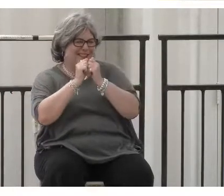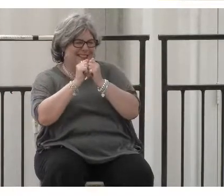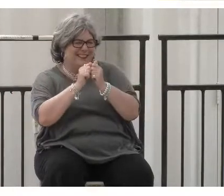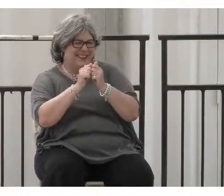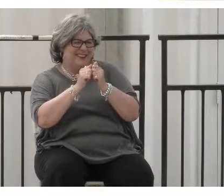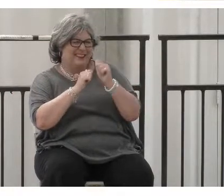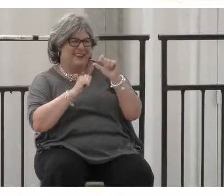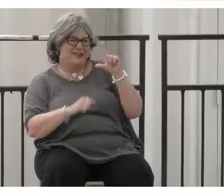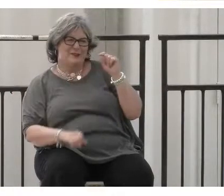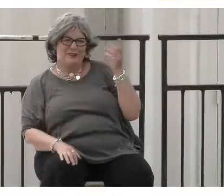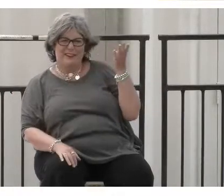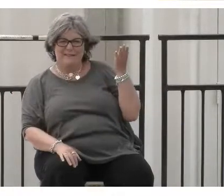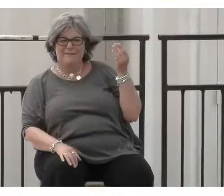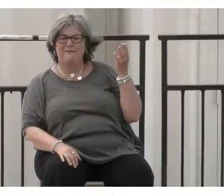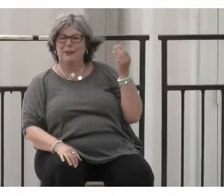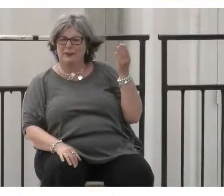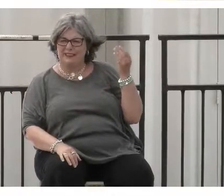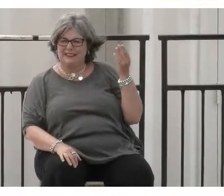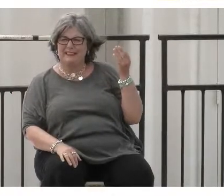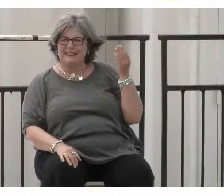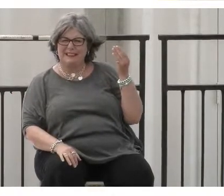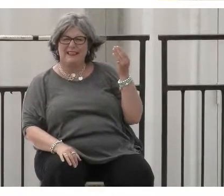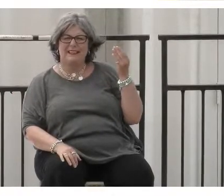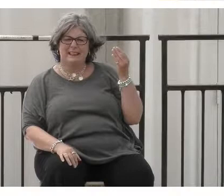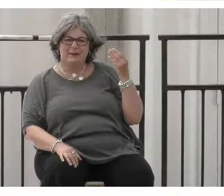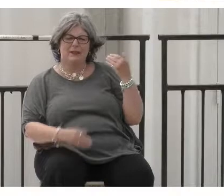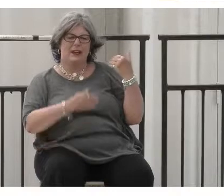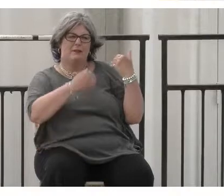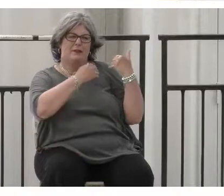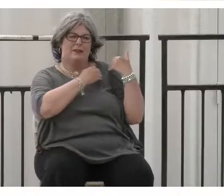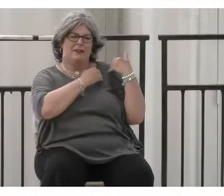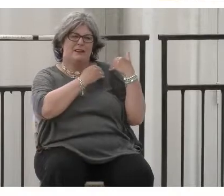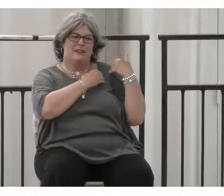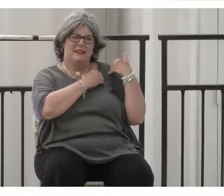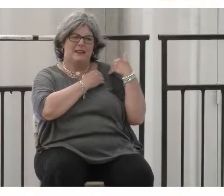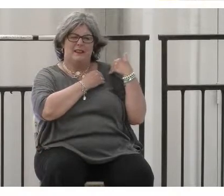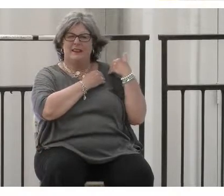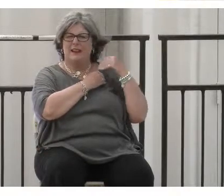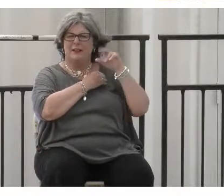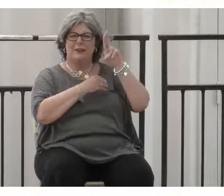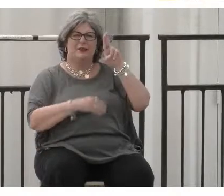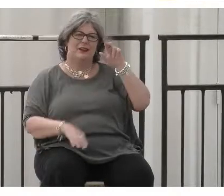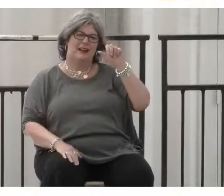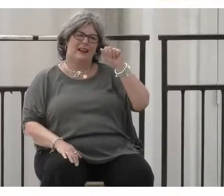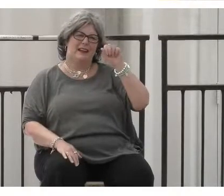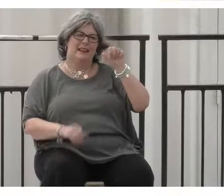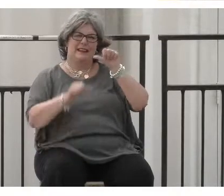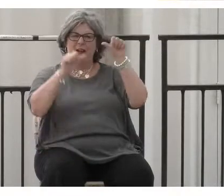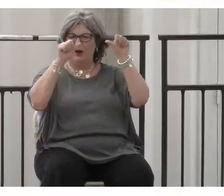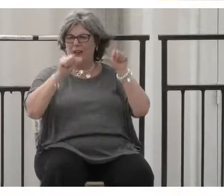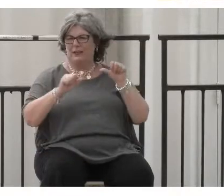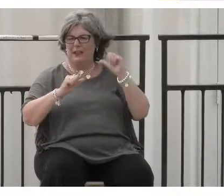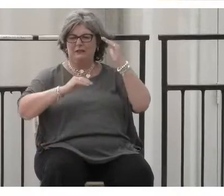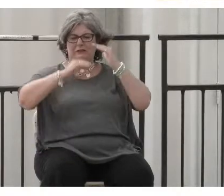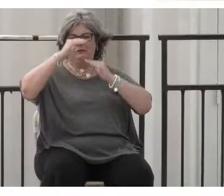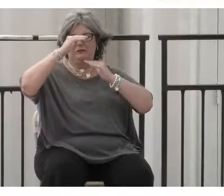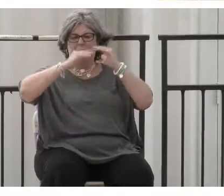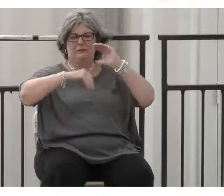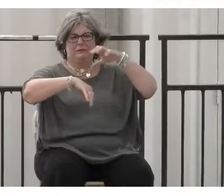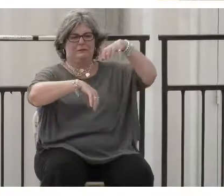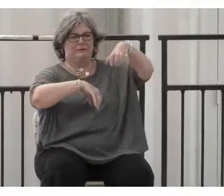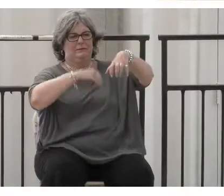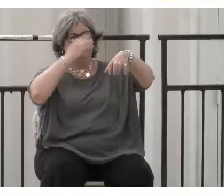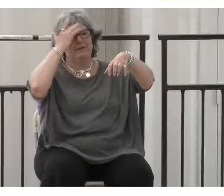in 2014 when I was curating at the Venice Biennale, the UAE Architecture Pavilion. And at that time, I